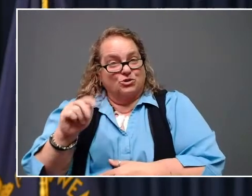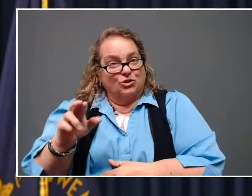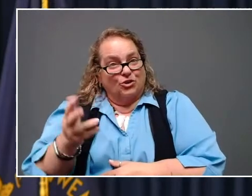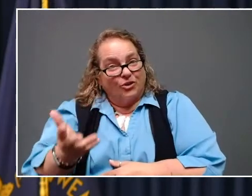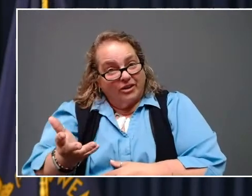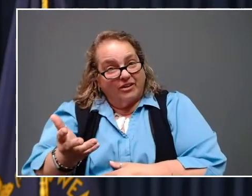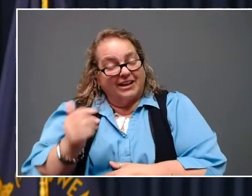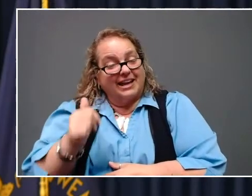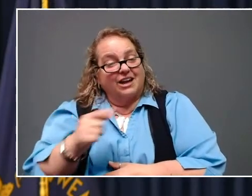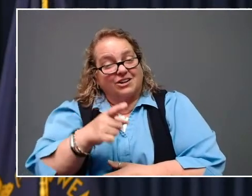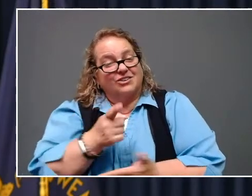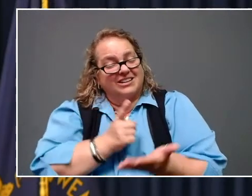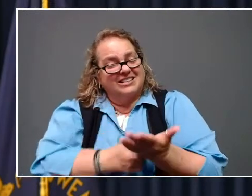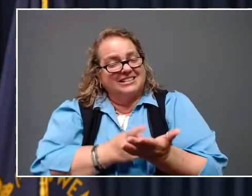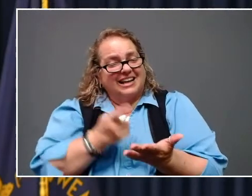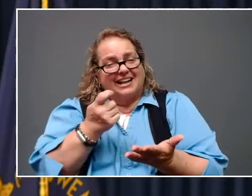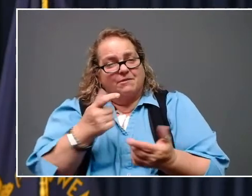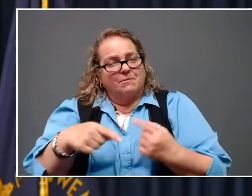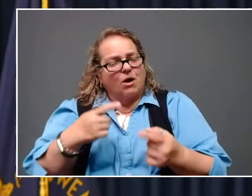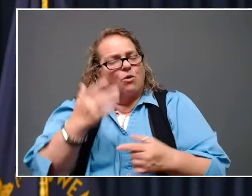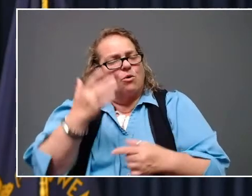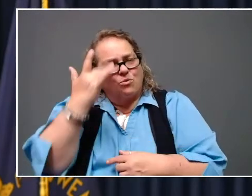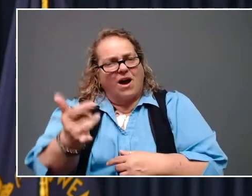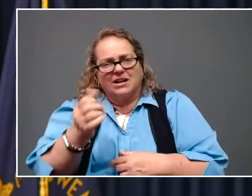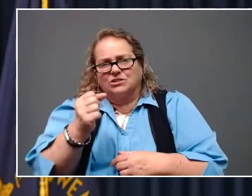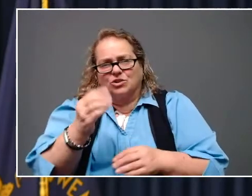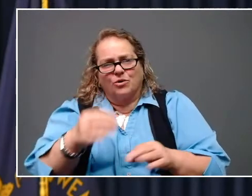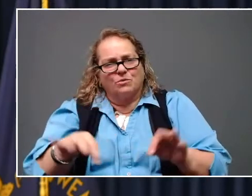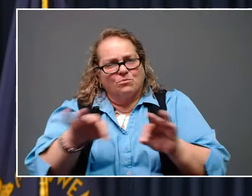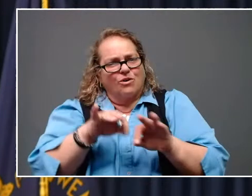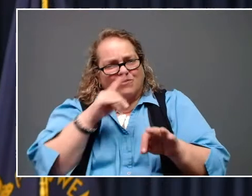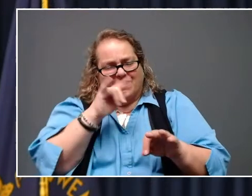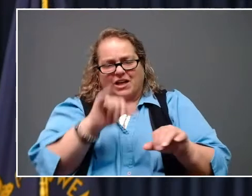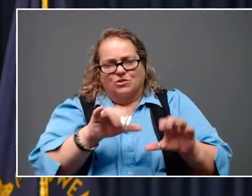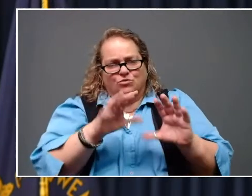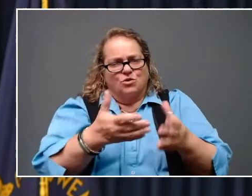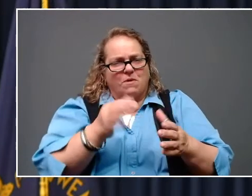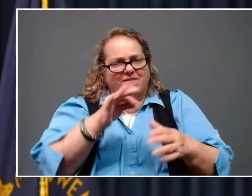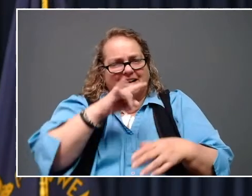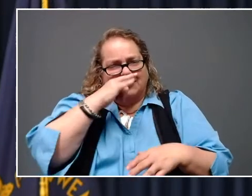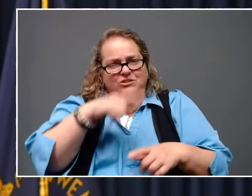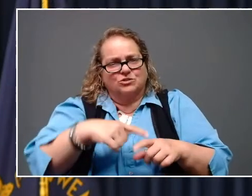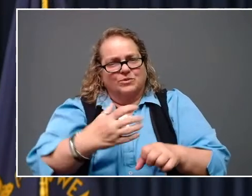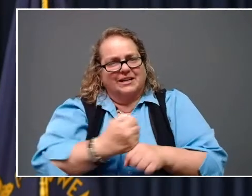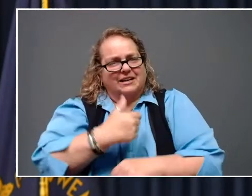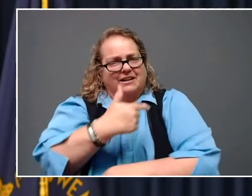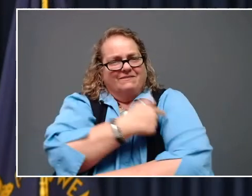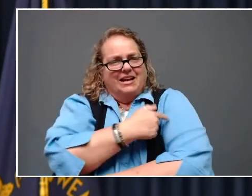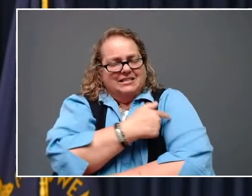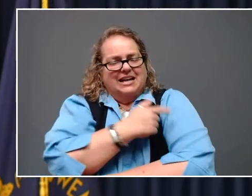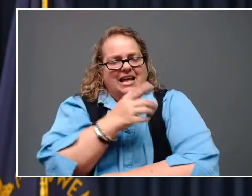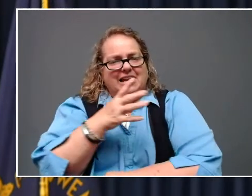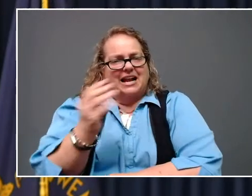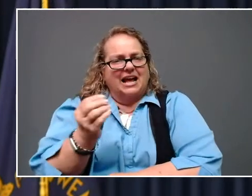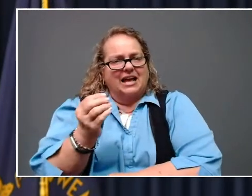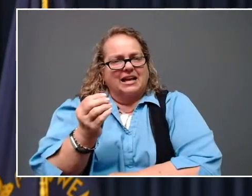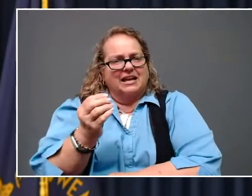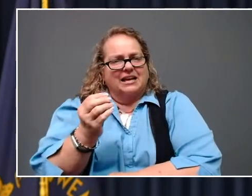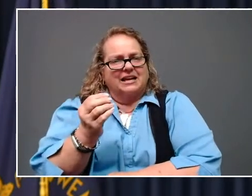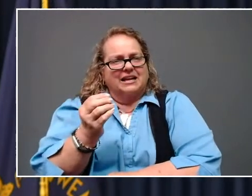talk a little bit about why it's so important for this group to get vaccinated, and speak to